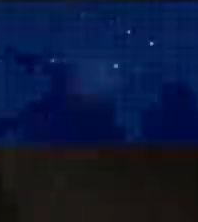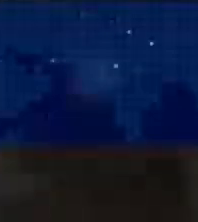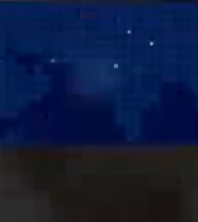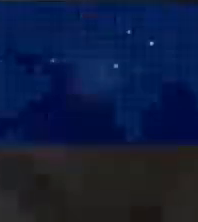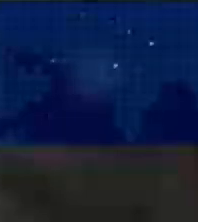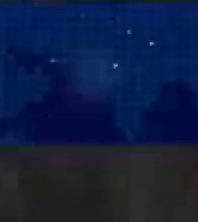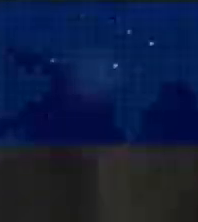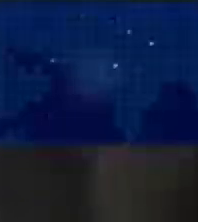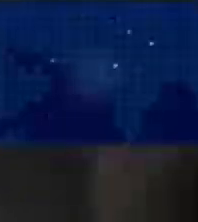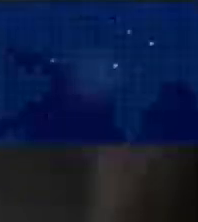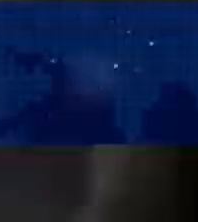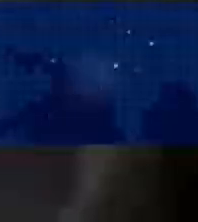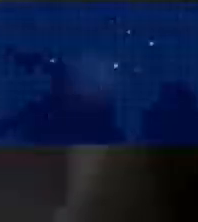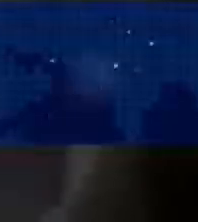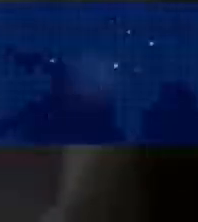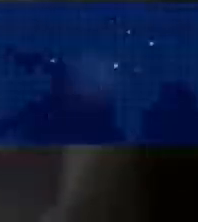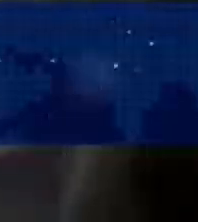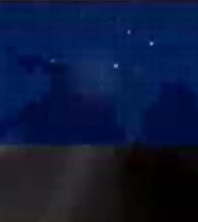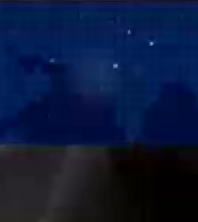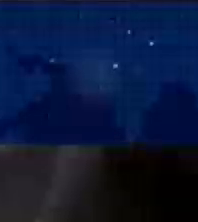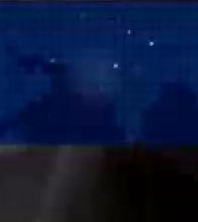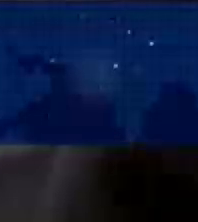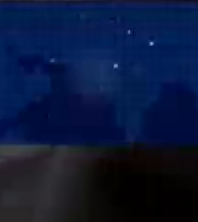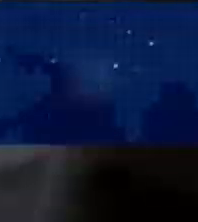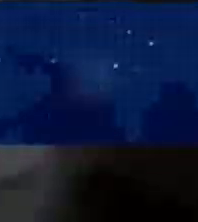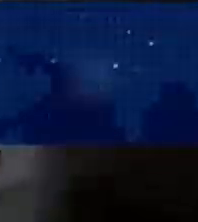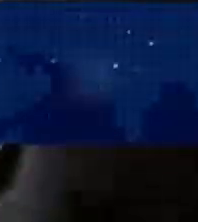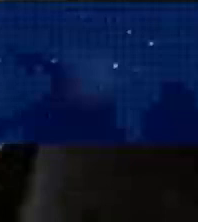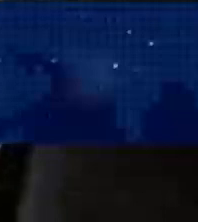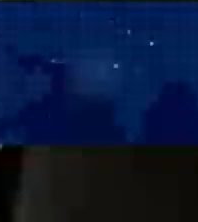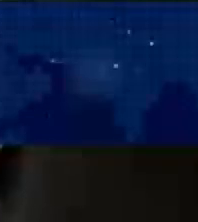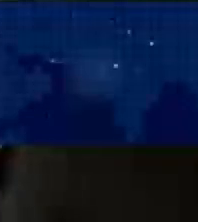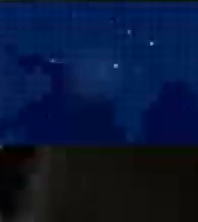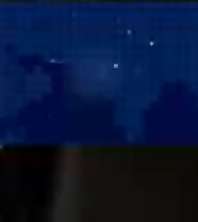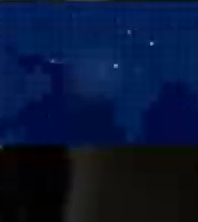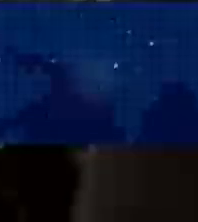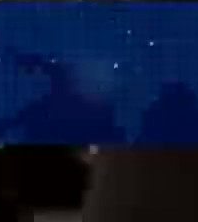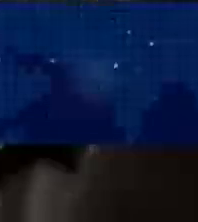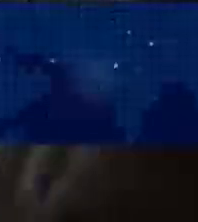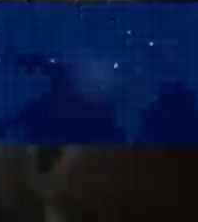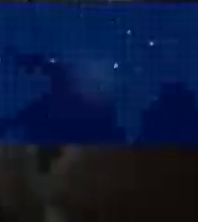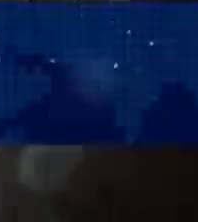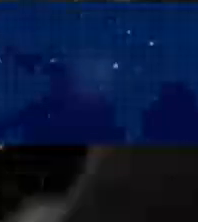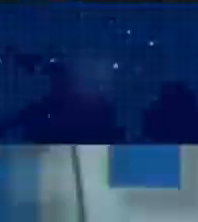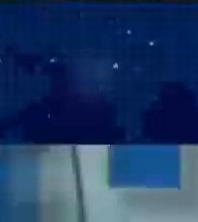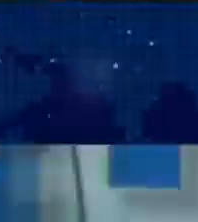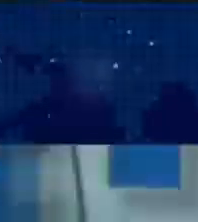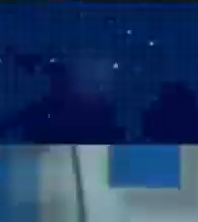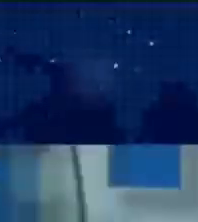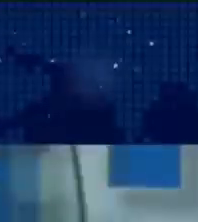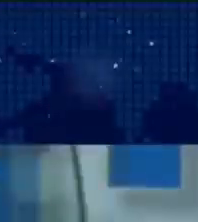be coming up again to pray for every one of us. Don't go yet. Stay where you are. Expect the miracle of